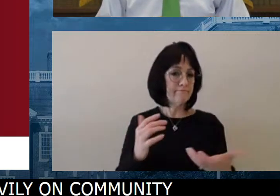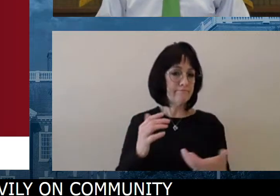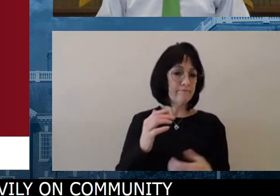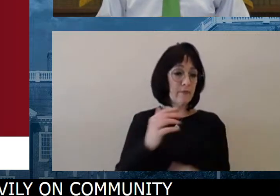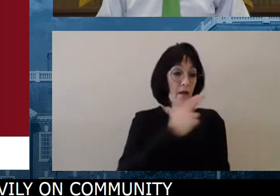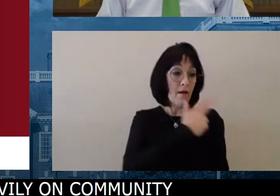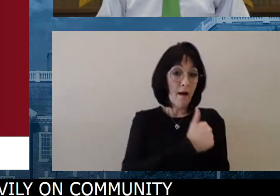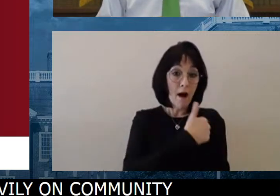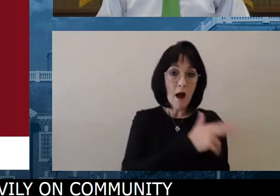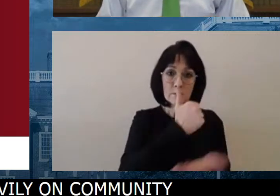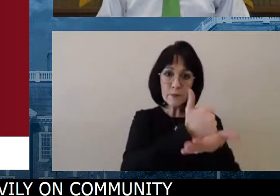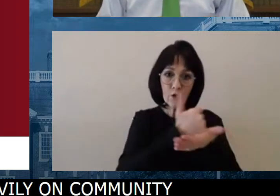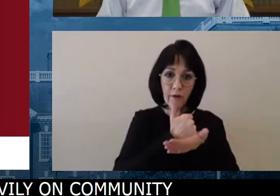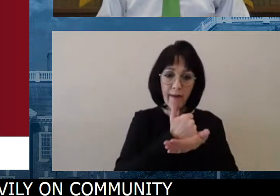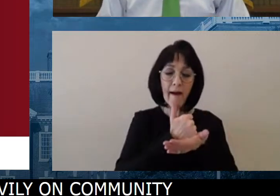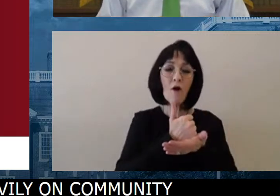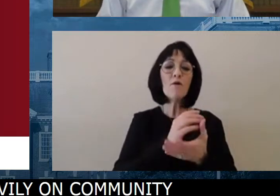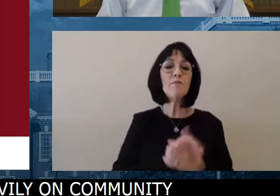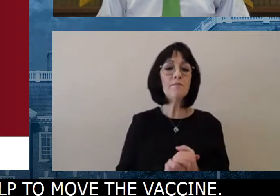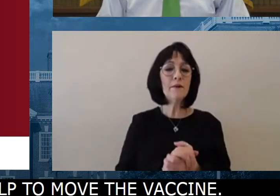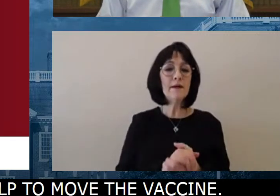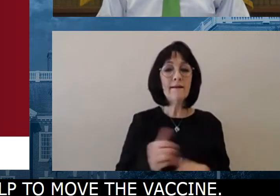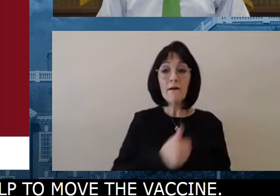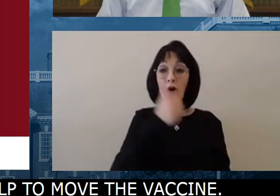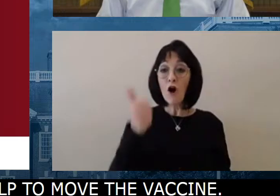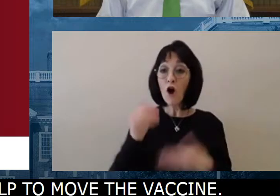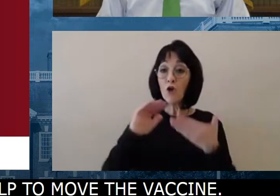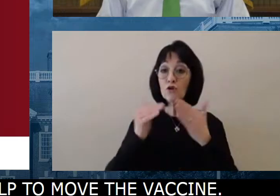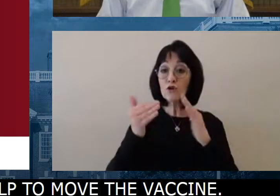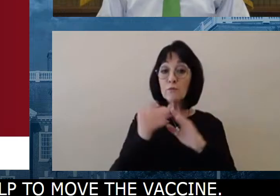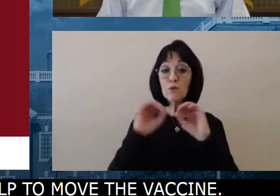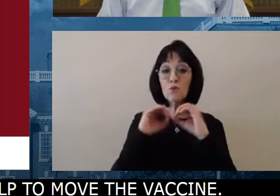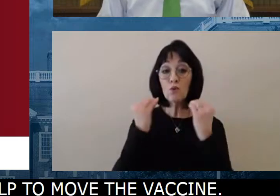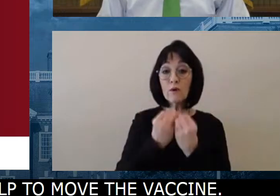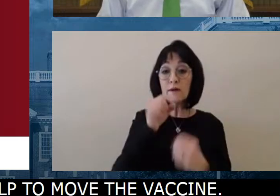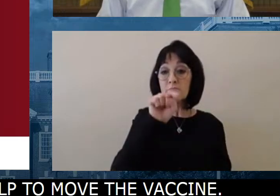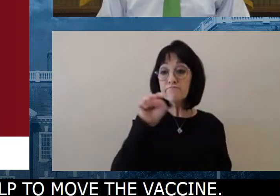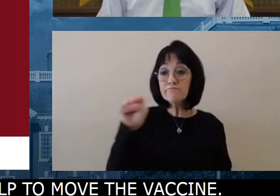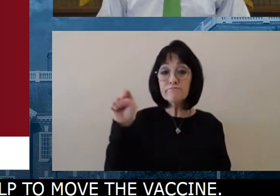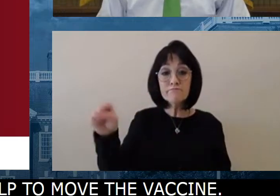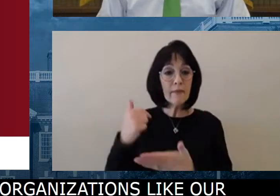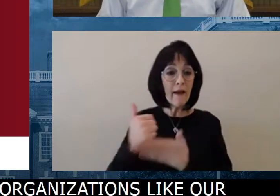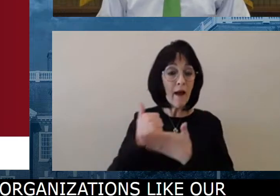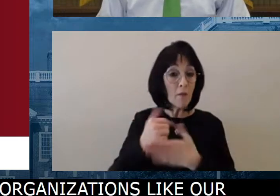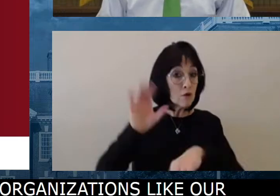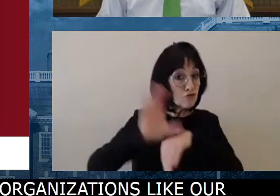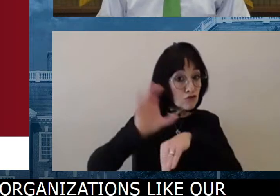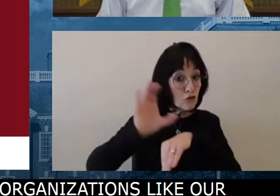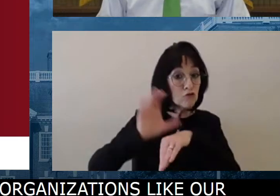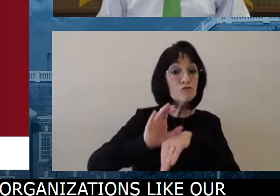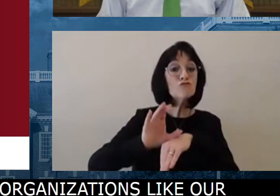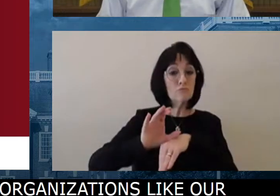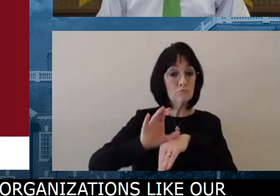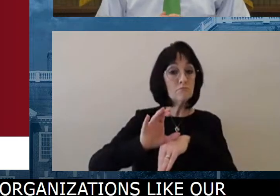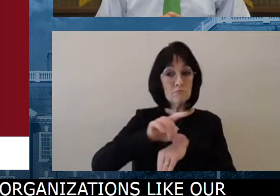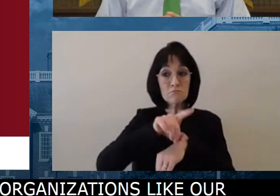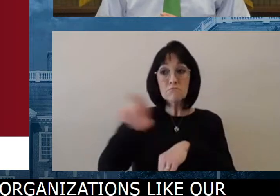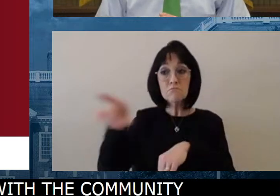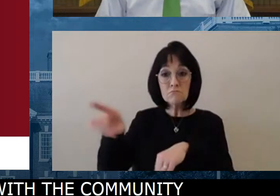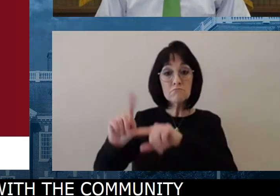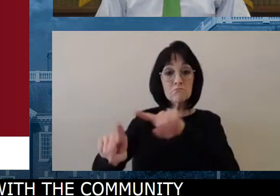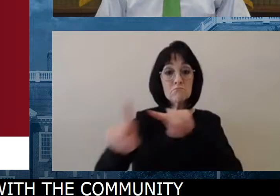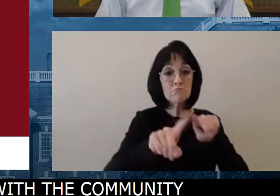other providers with community organizations and faith communities to move vaccines out